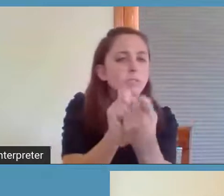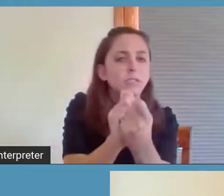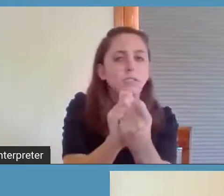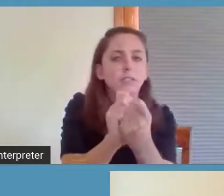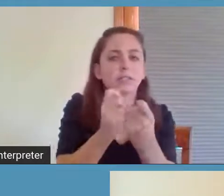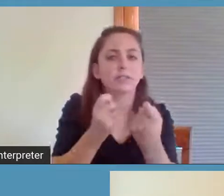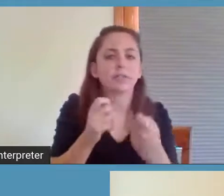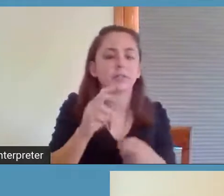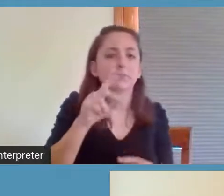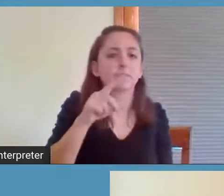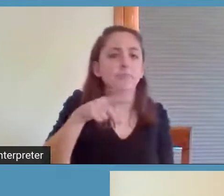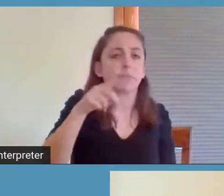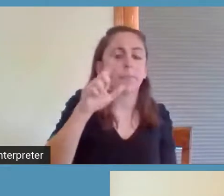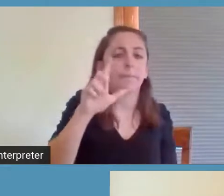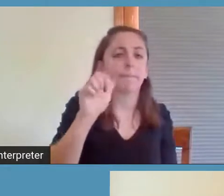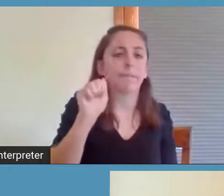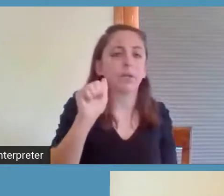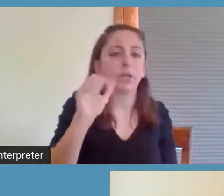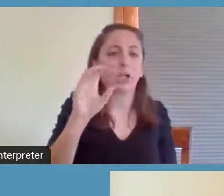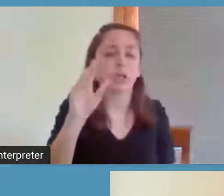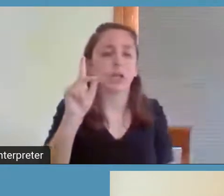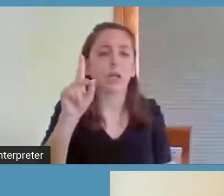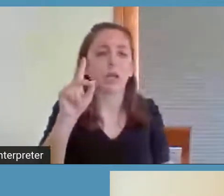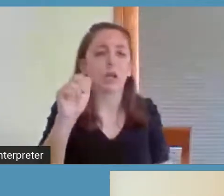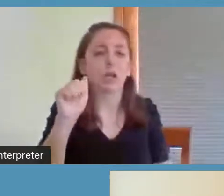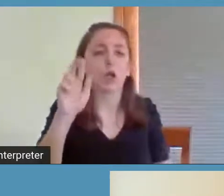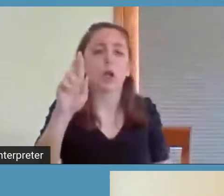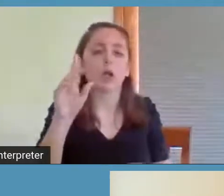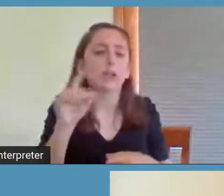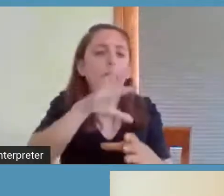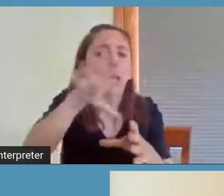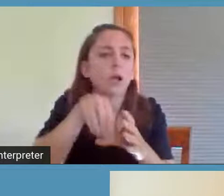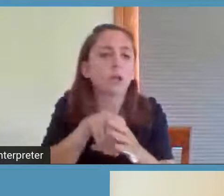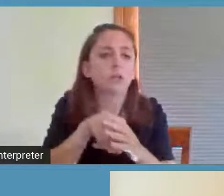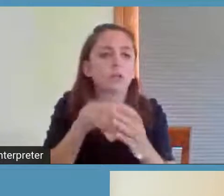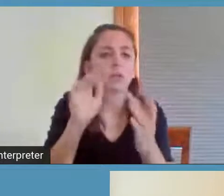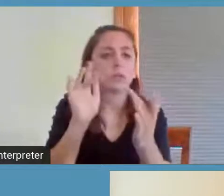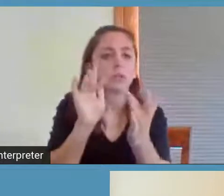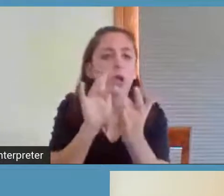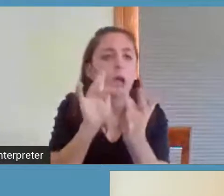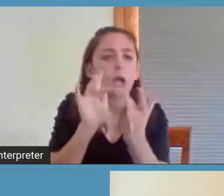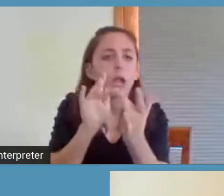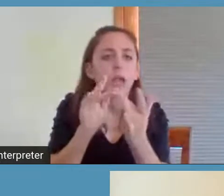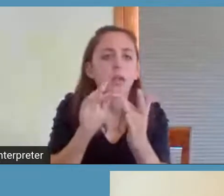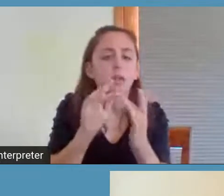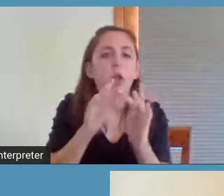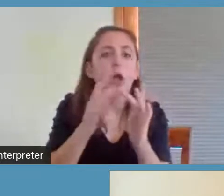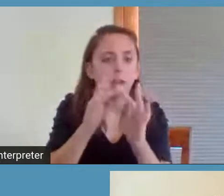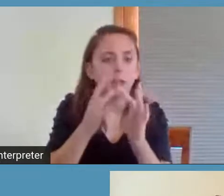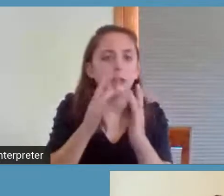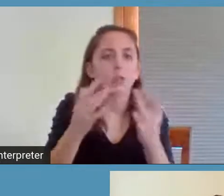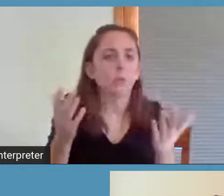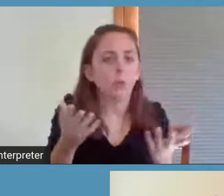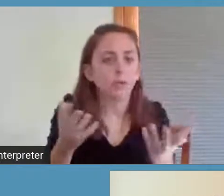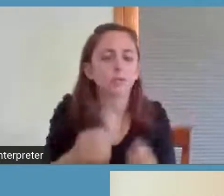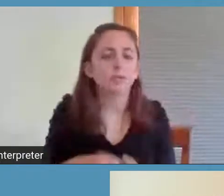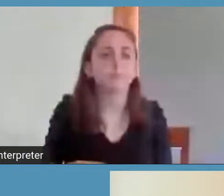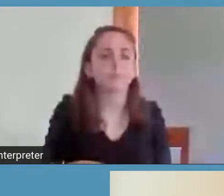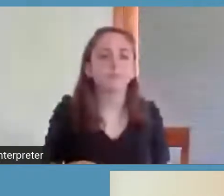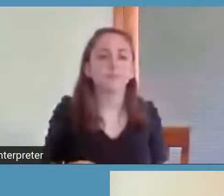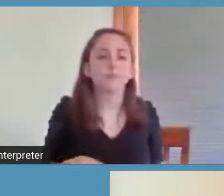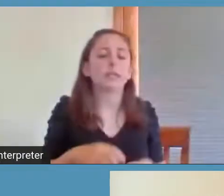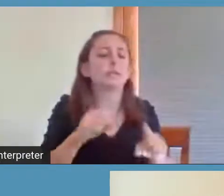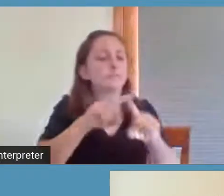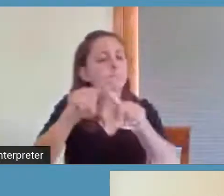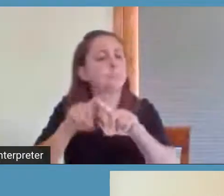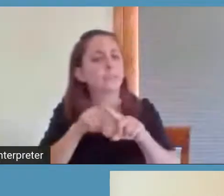placard, what you would include digitally? So there was a difference in for a